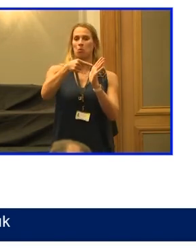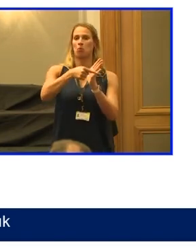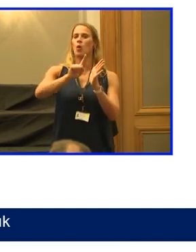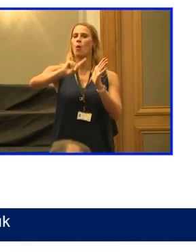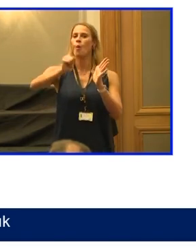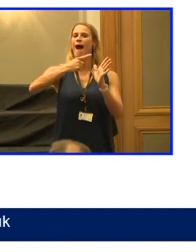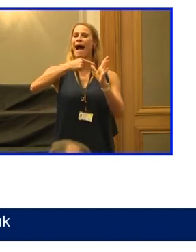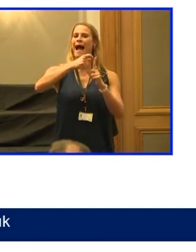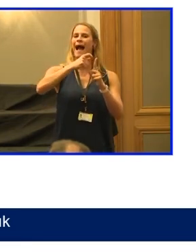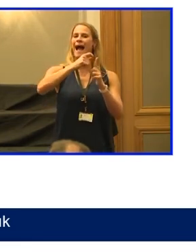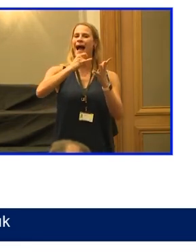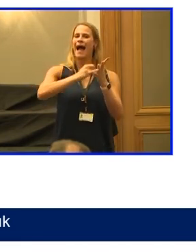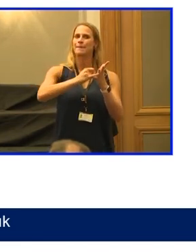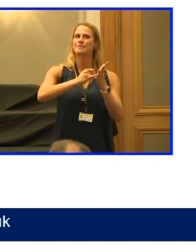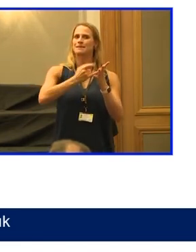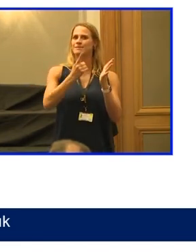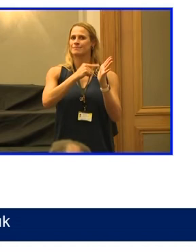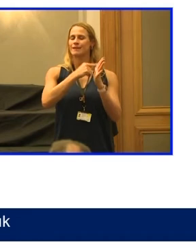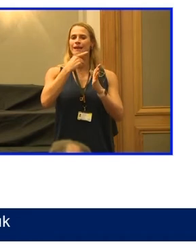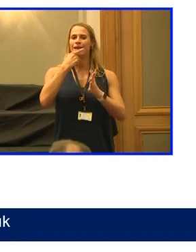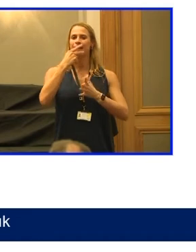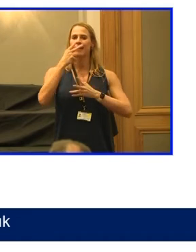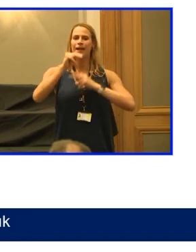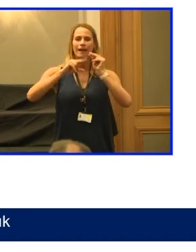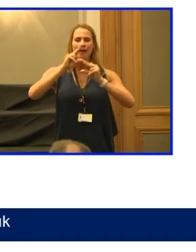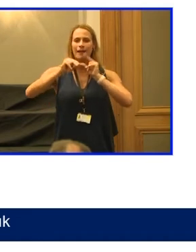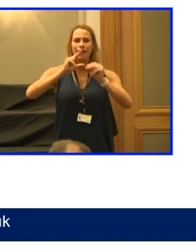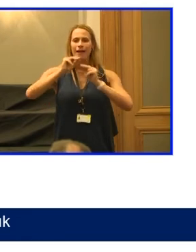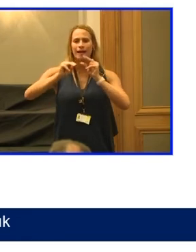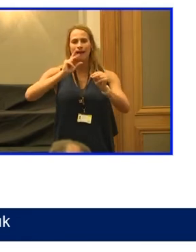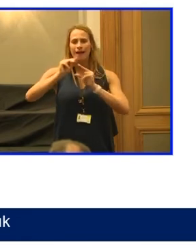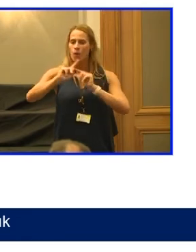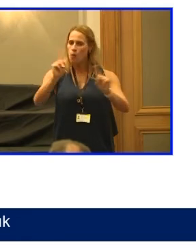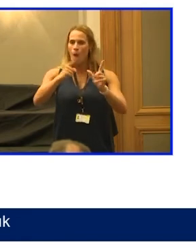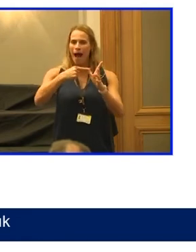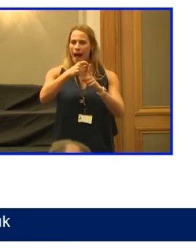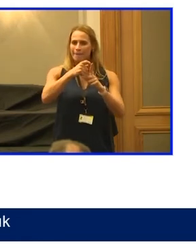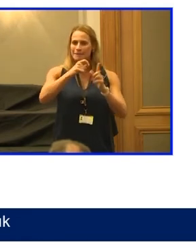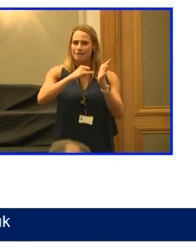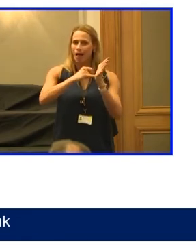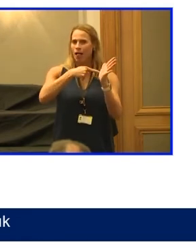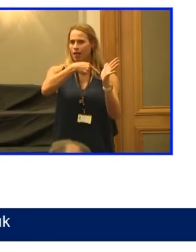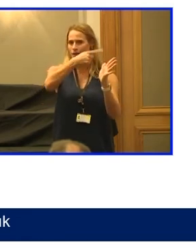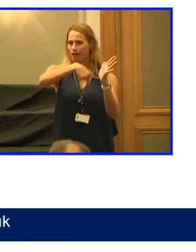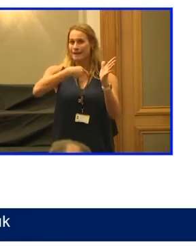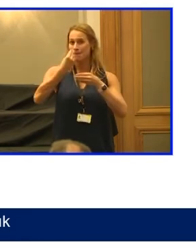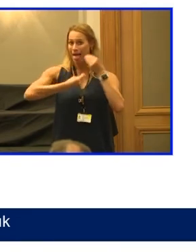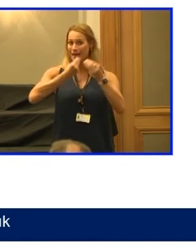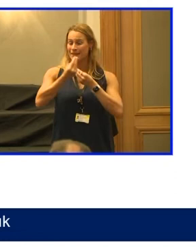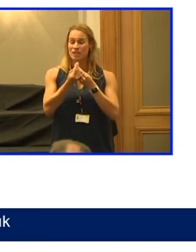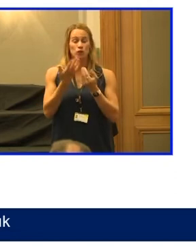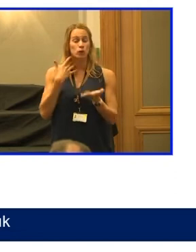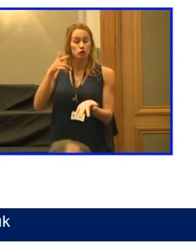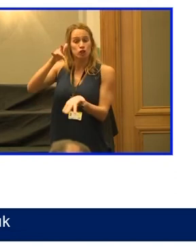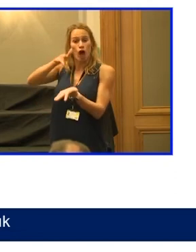business folder, 8 apps, communication folder, 11 apps, beautiful. 94 new apps. So there we go. And it's as straightforward as